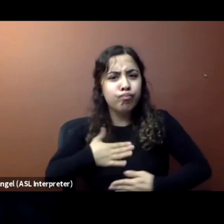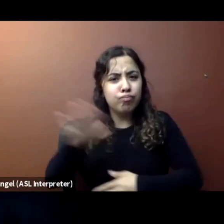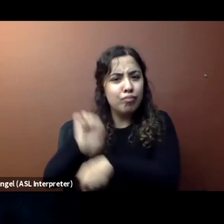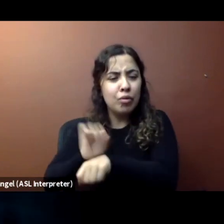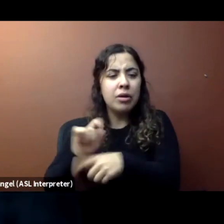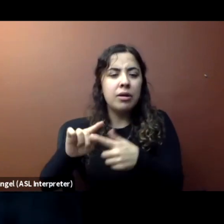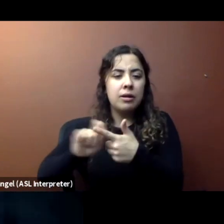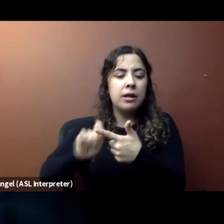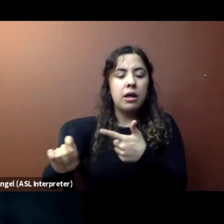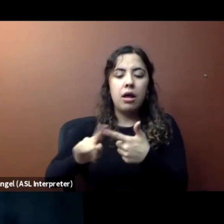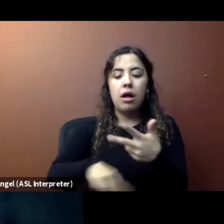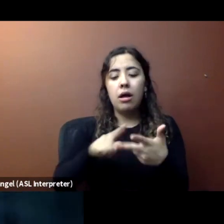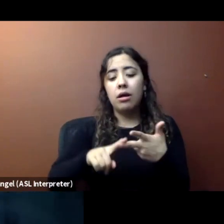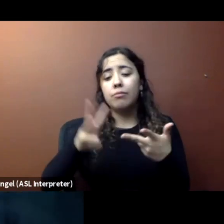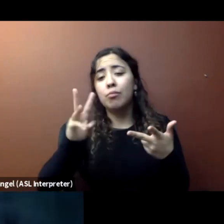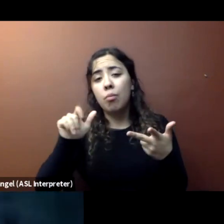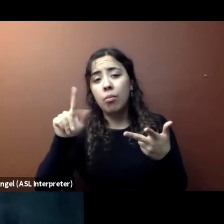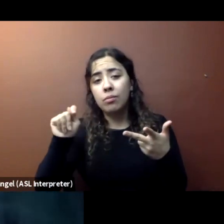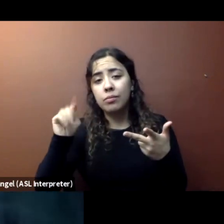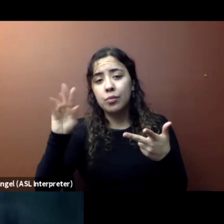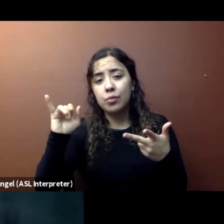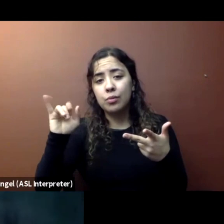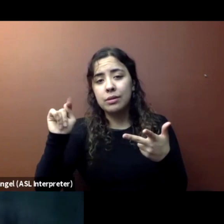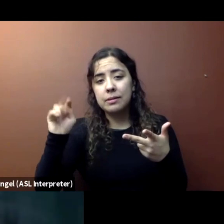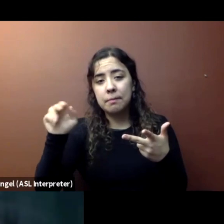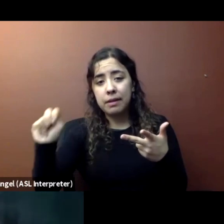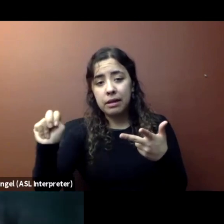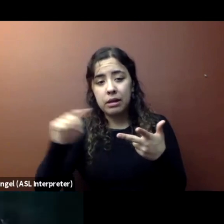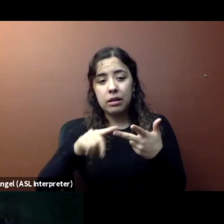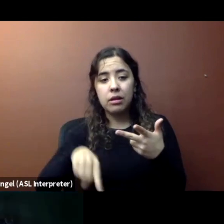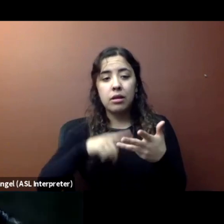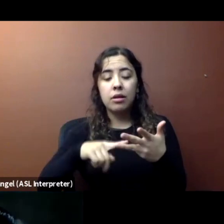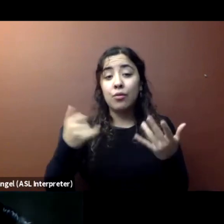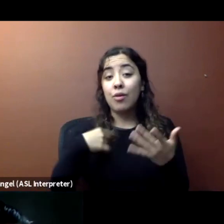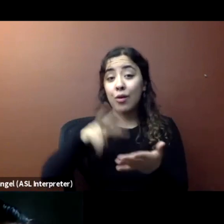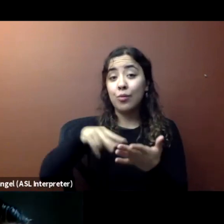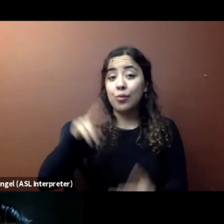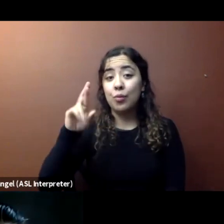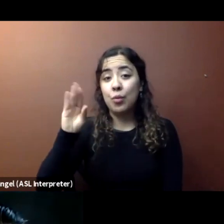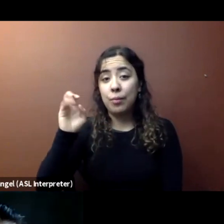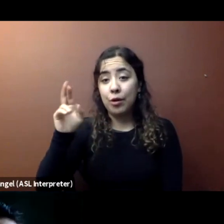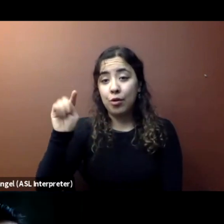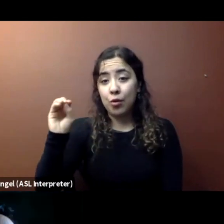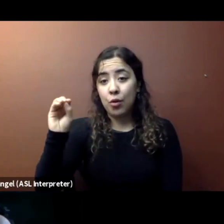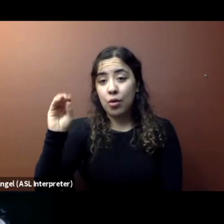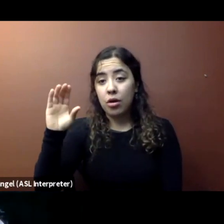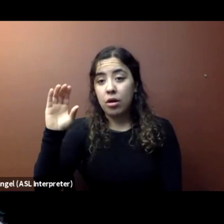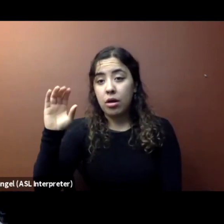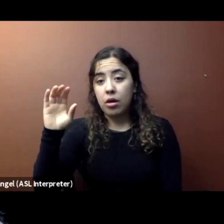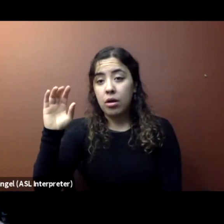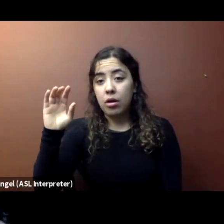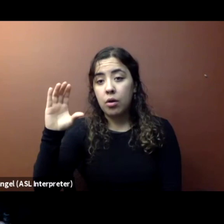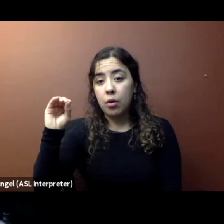Right now, I am reading Roberto Bolaño's poetry collection called The Romantic Dogs. I read it,